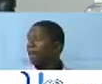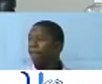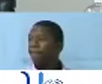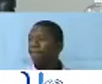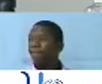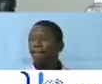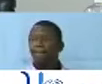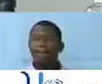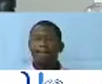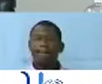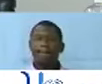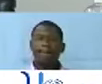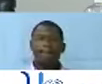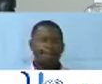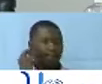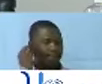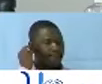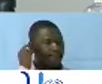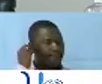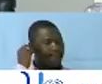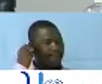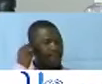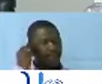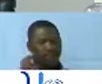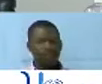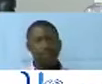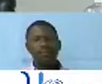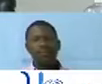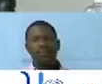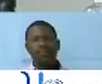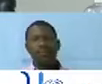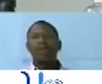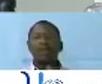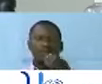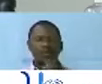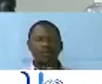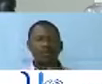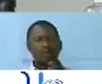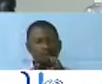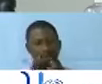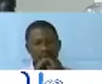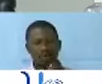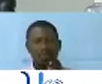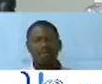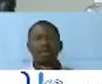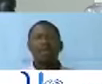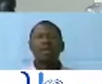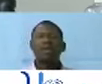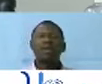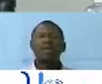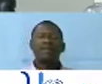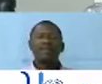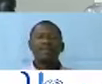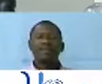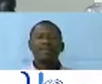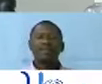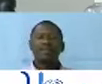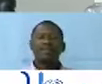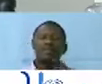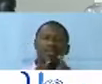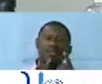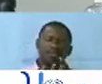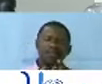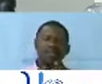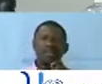Can you kindly tell us whether there were any charges filed against Mr. Gueye after